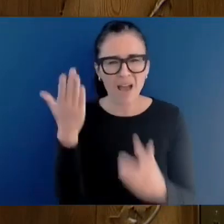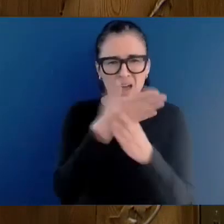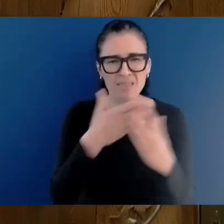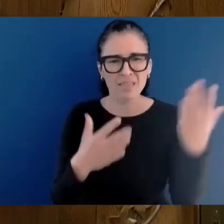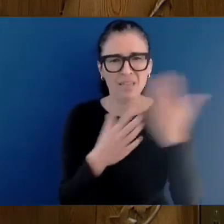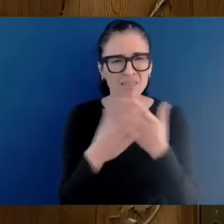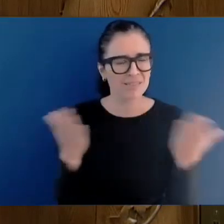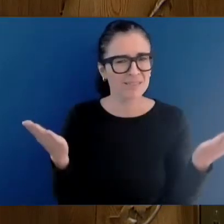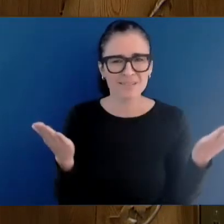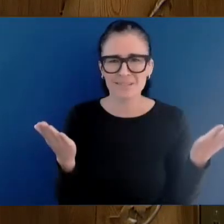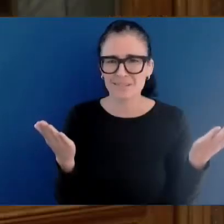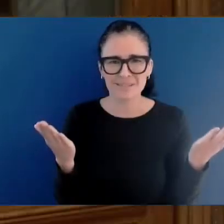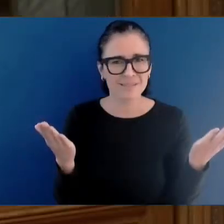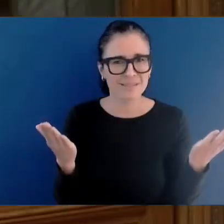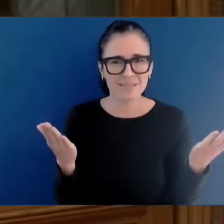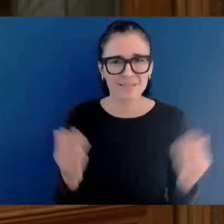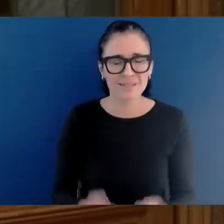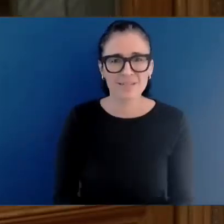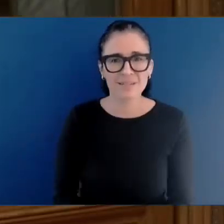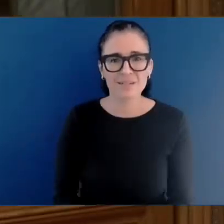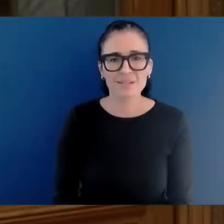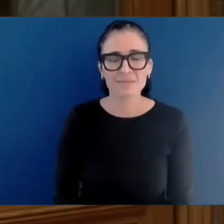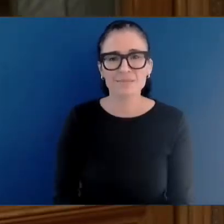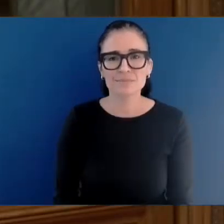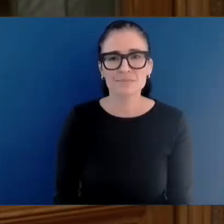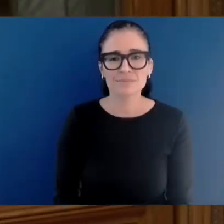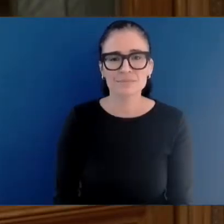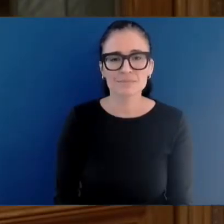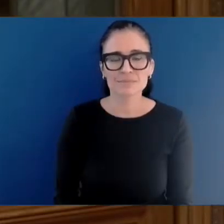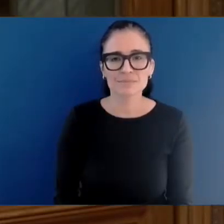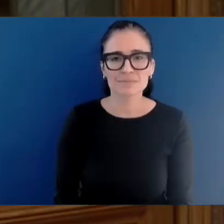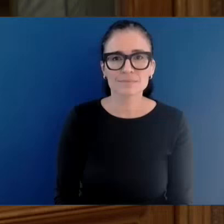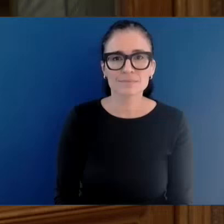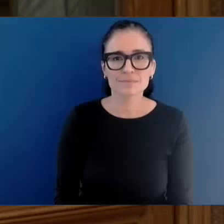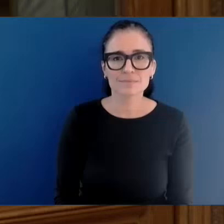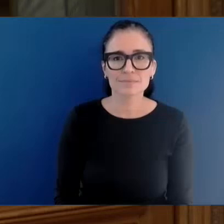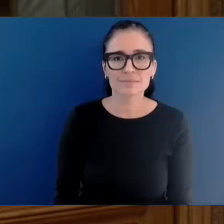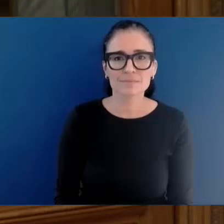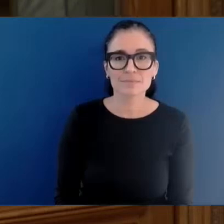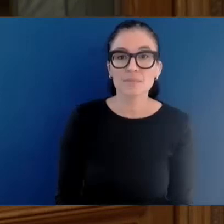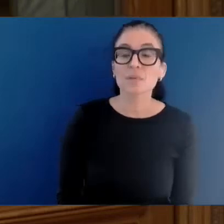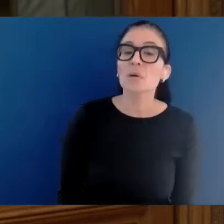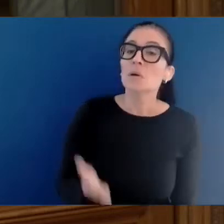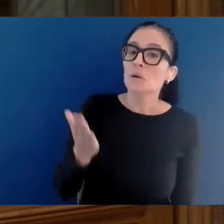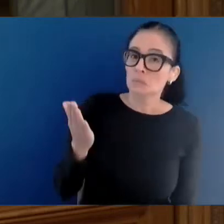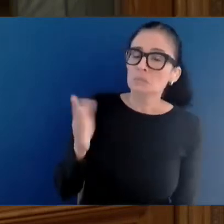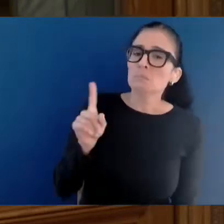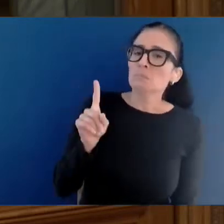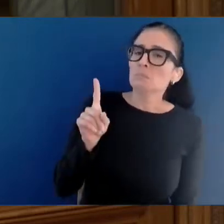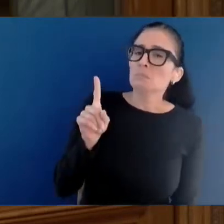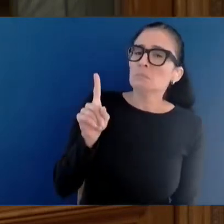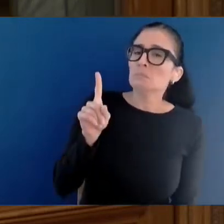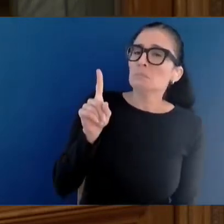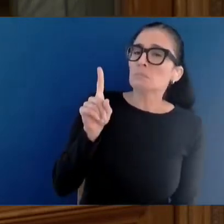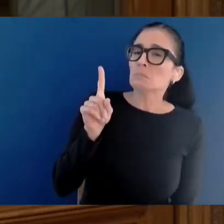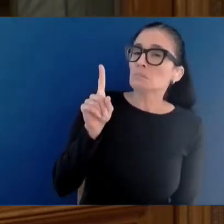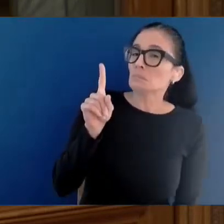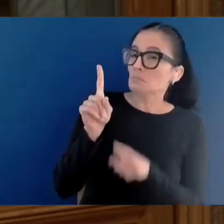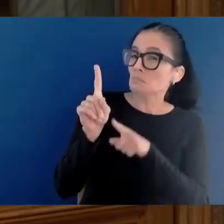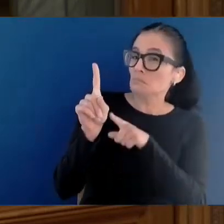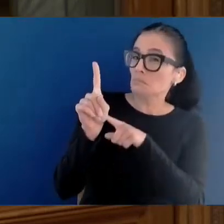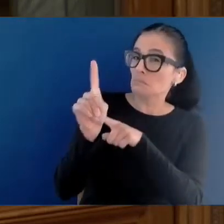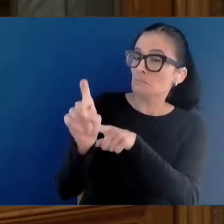Member. Thank you, Mr. Speaker. Today I ask my question on behalf of nature and more than 600 bears and their orphan cubs. The